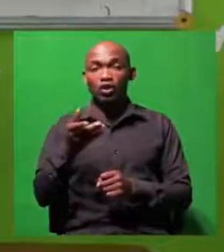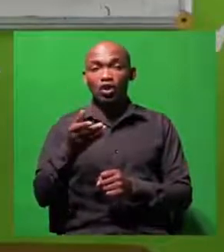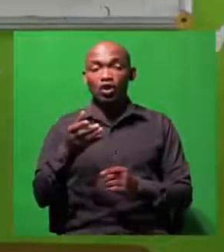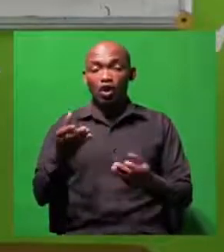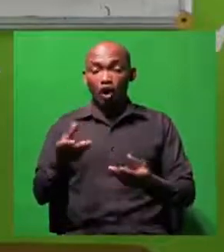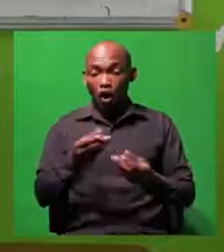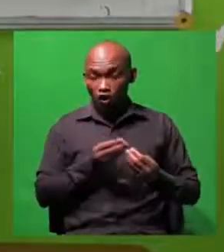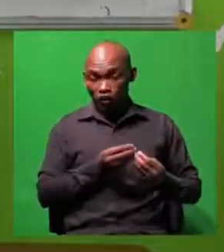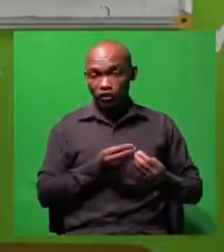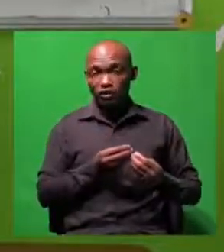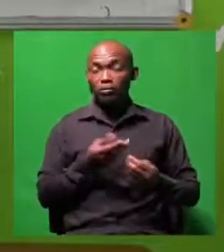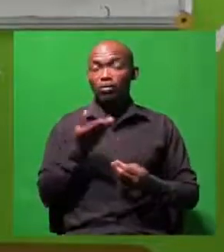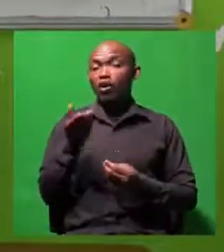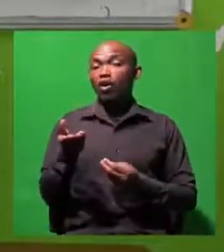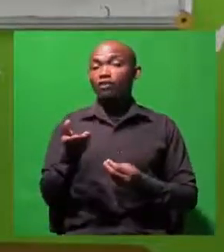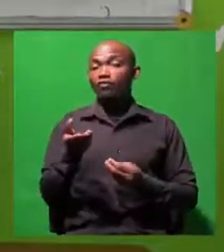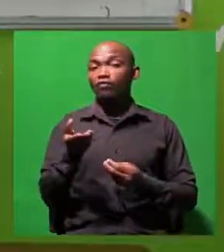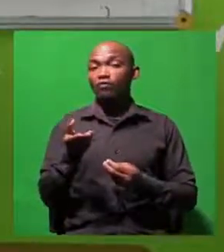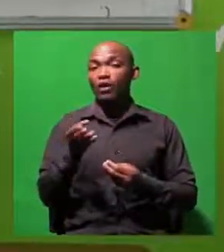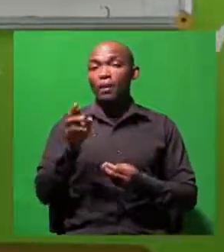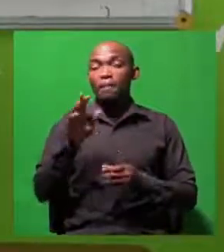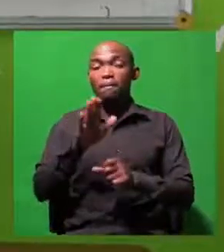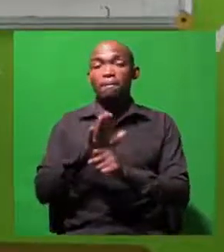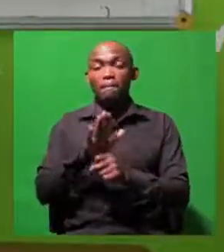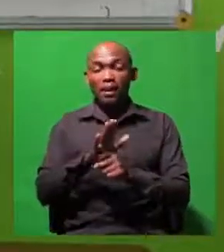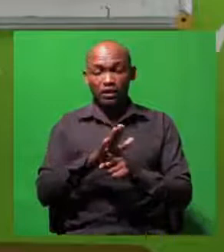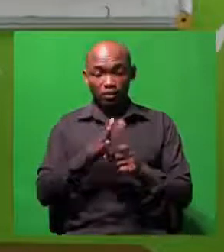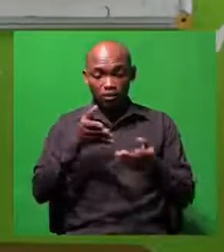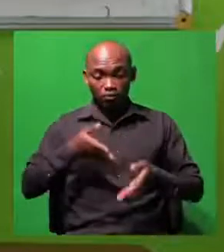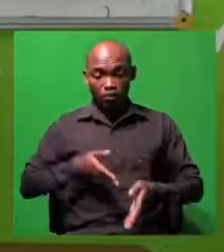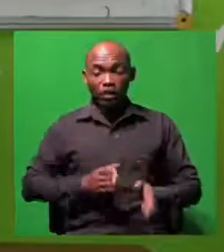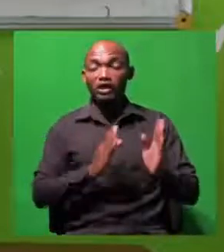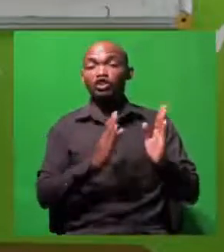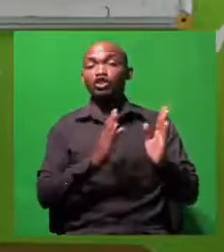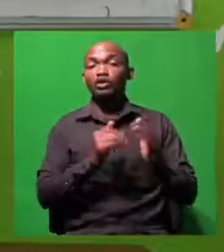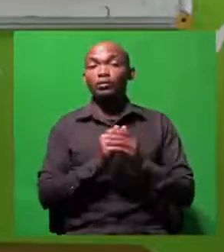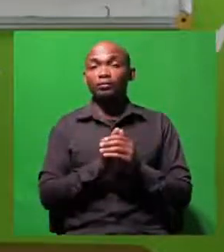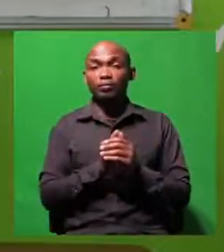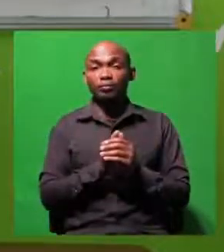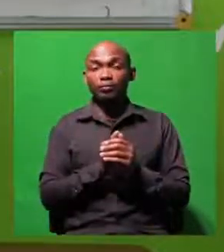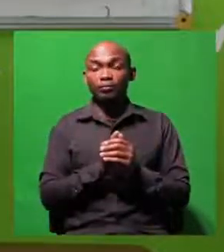production. Communal ownership of major means of production.